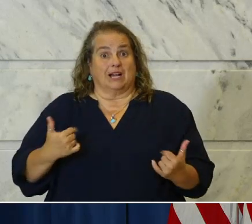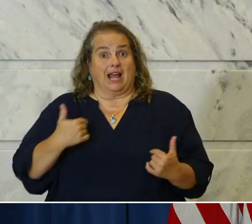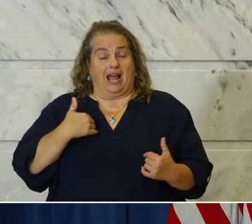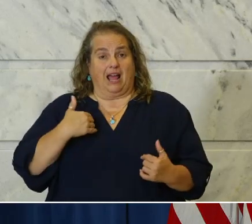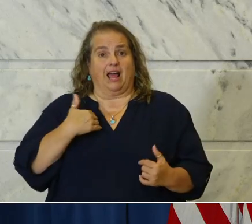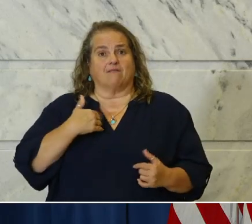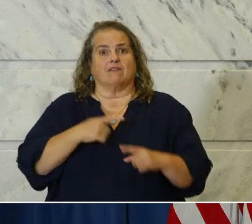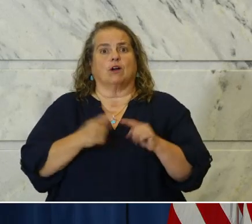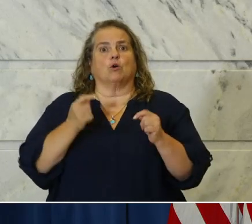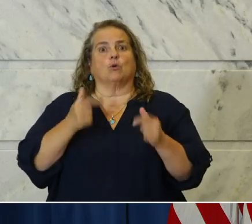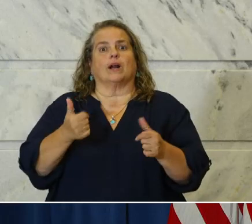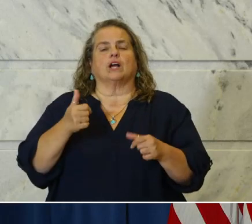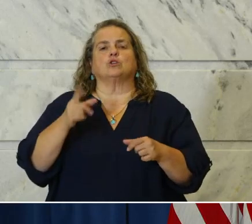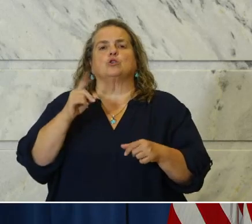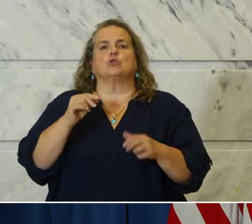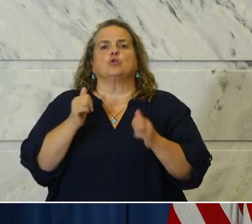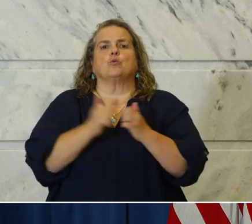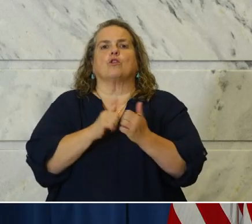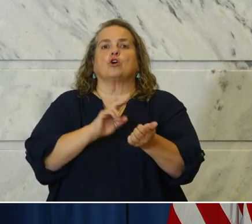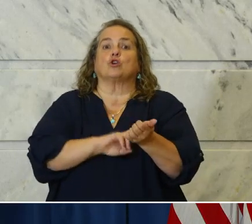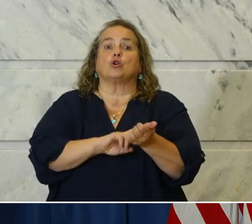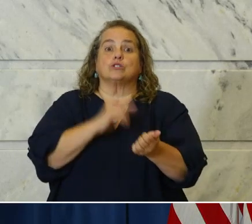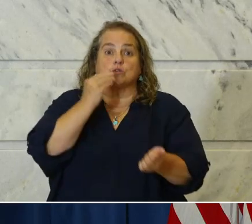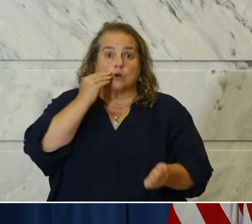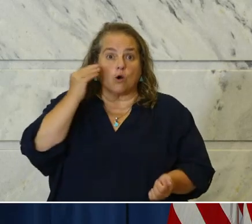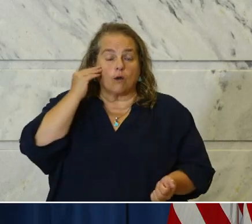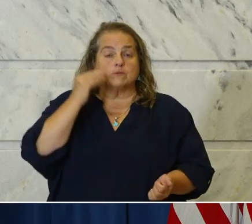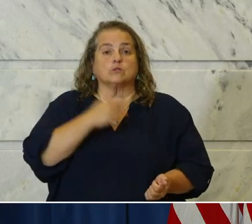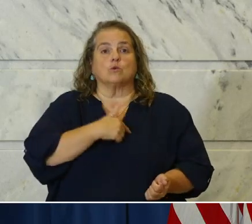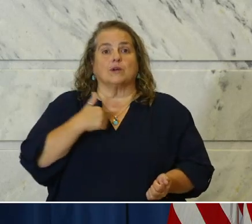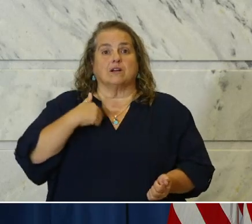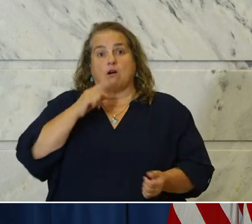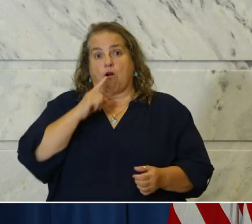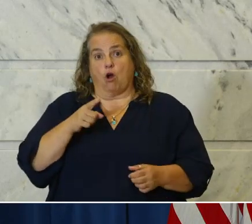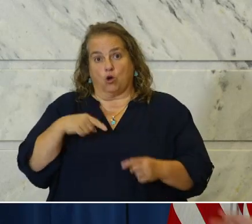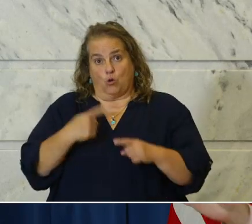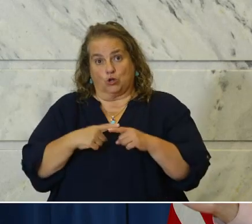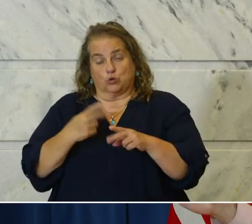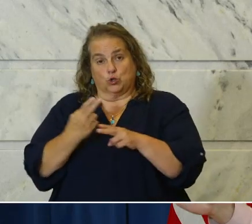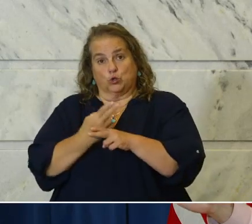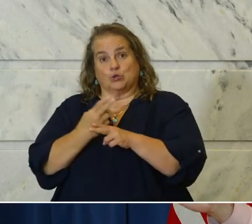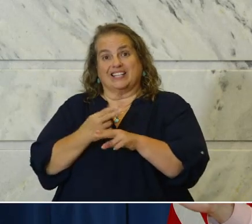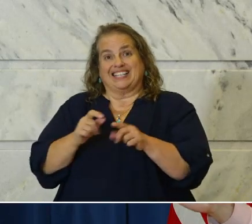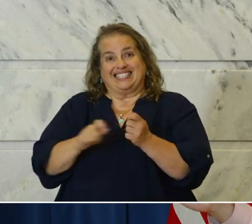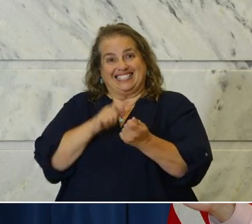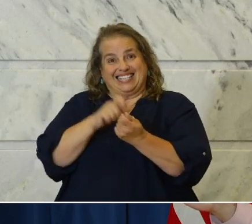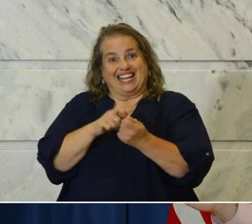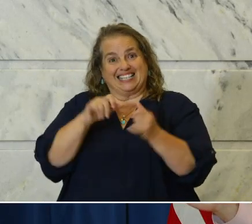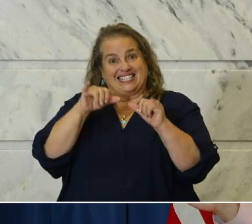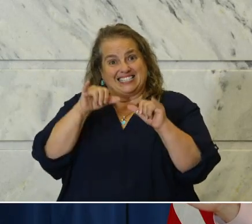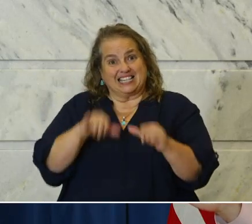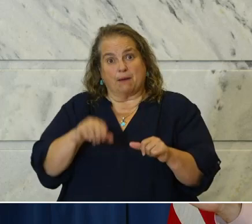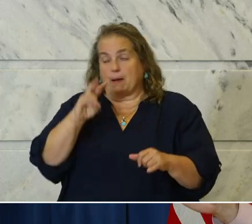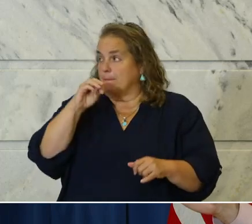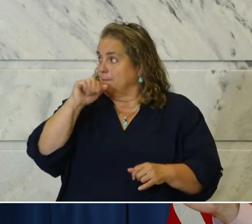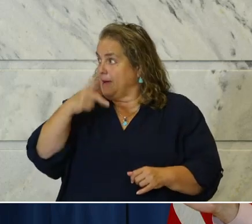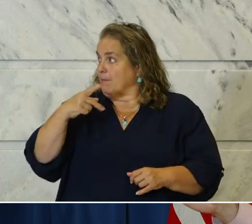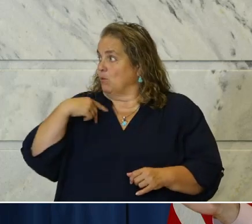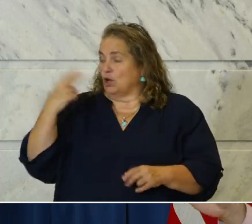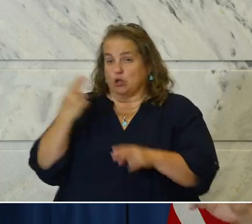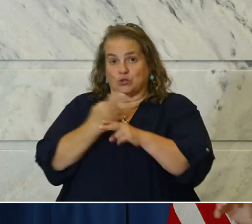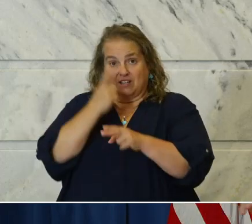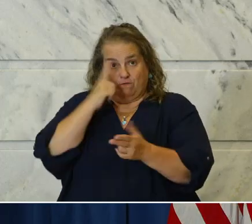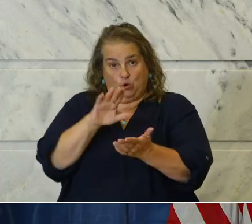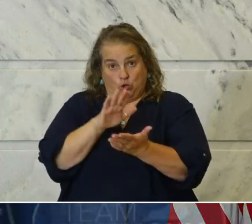very quickly to do with long-term care. We are using the exact same incident map that we're using for